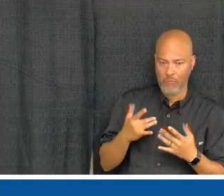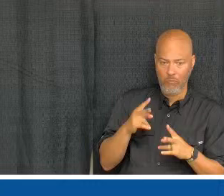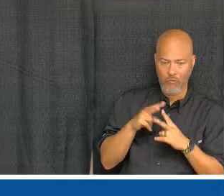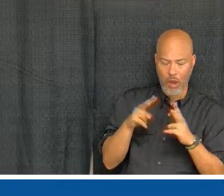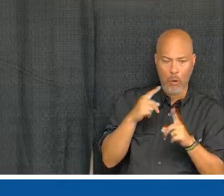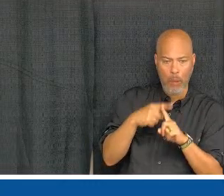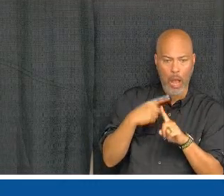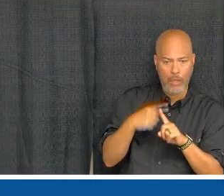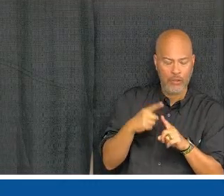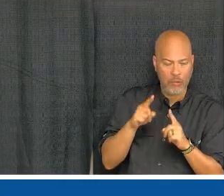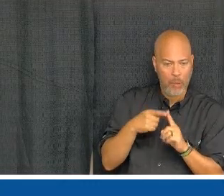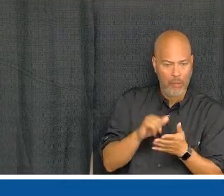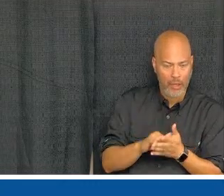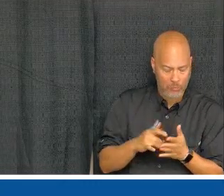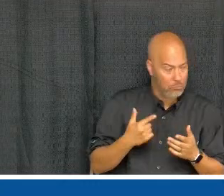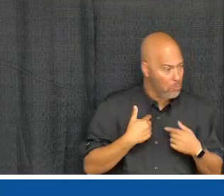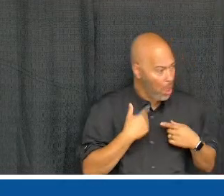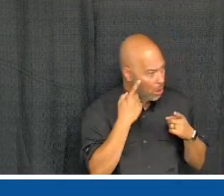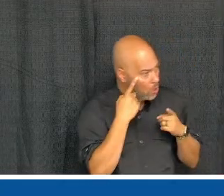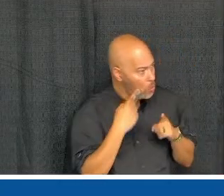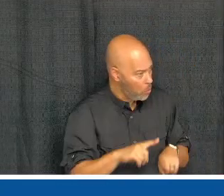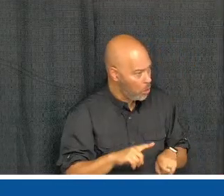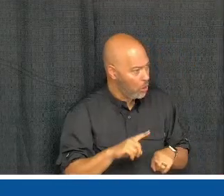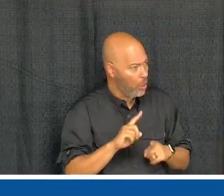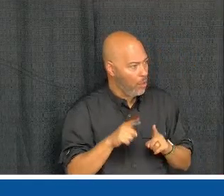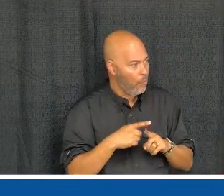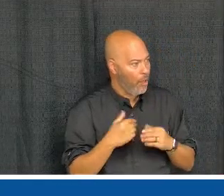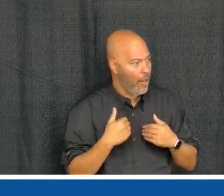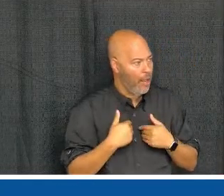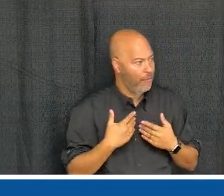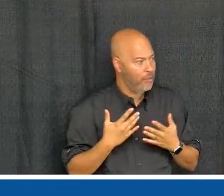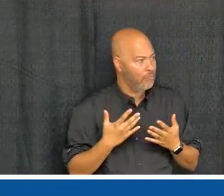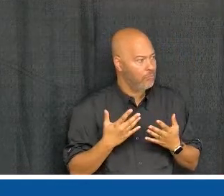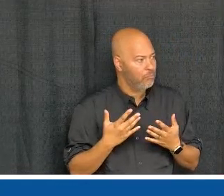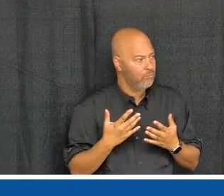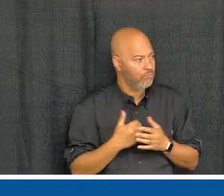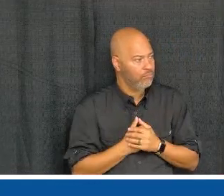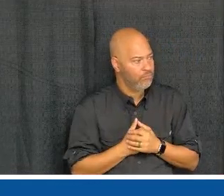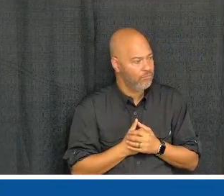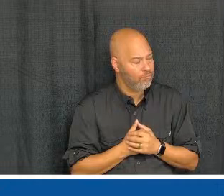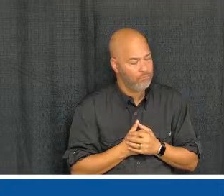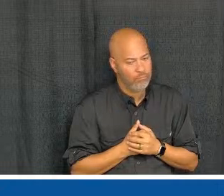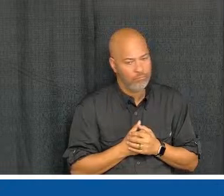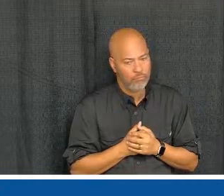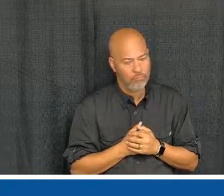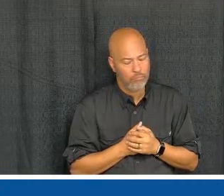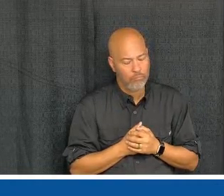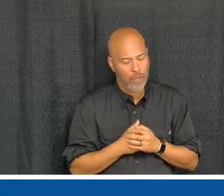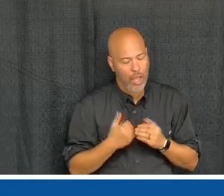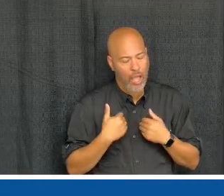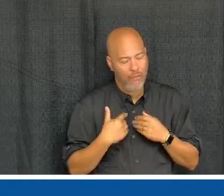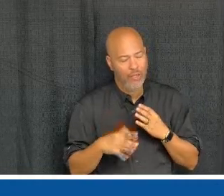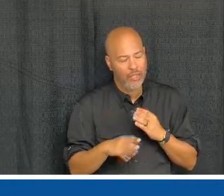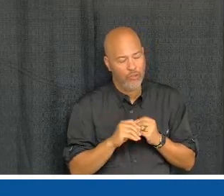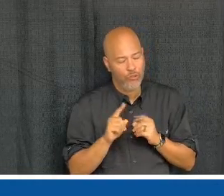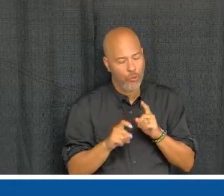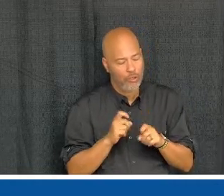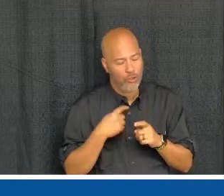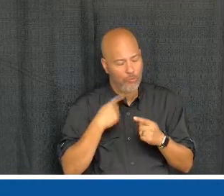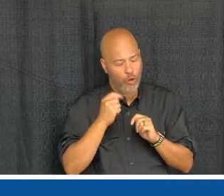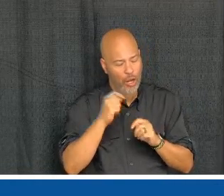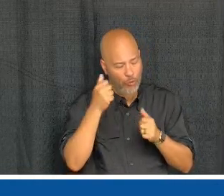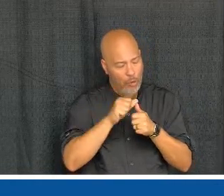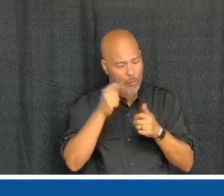about it I agree. in regard to having it. Okay, sorry, I have additional questions, just trying to